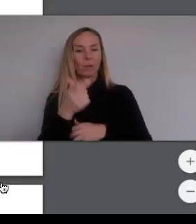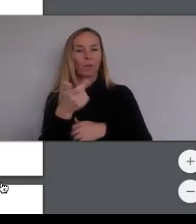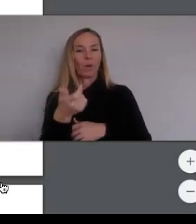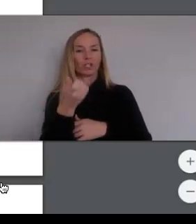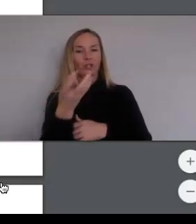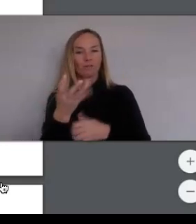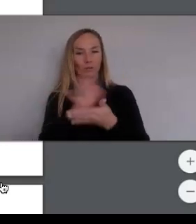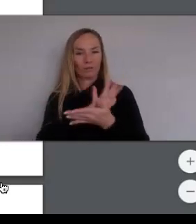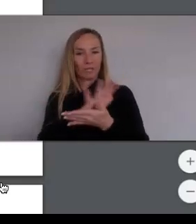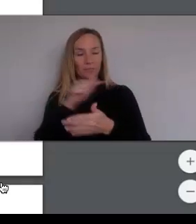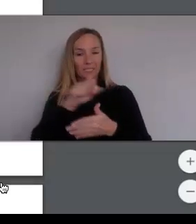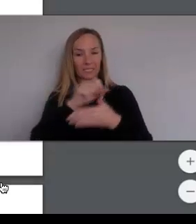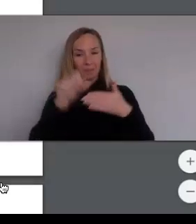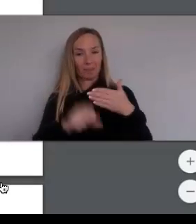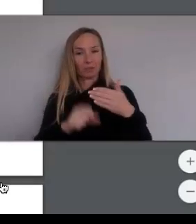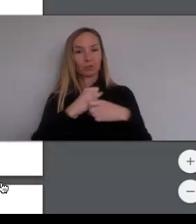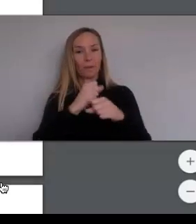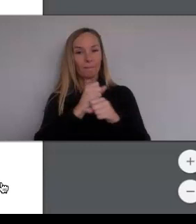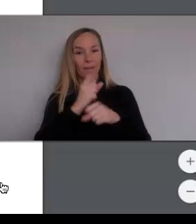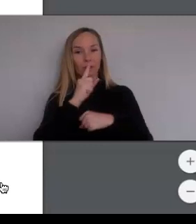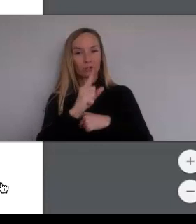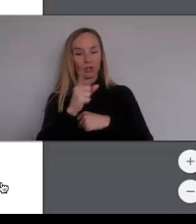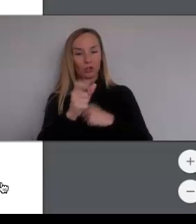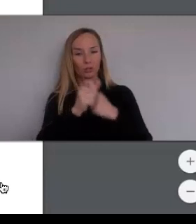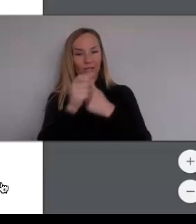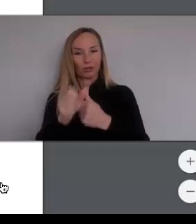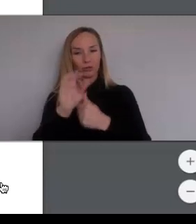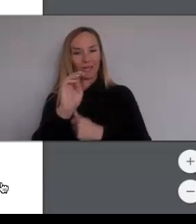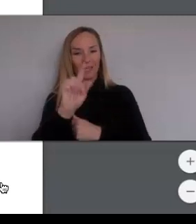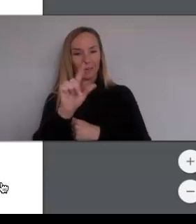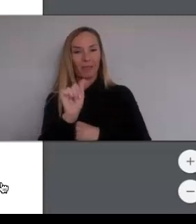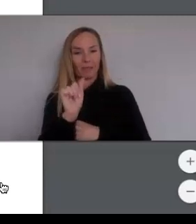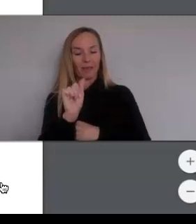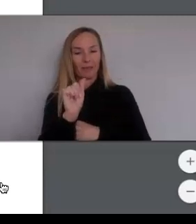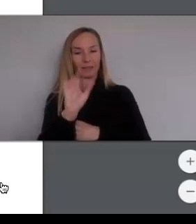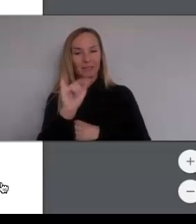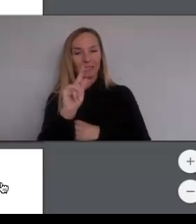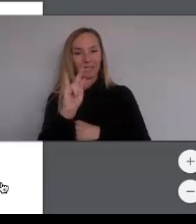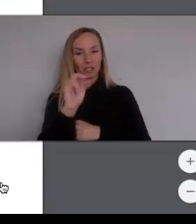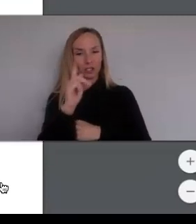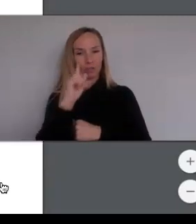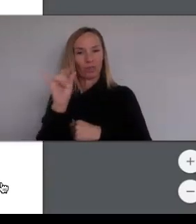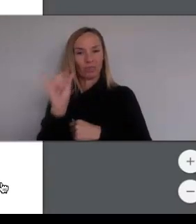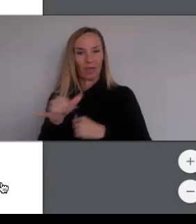few films this semester, so make sure you adhere to the MLA citations for that.